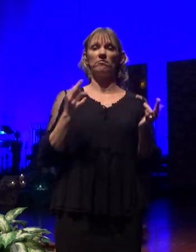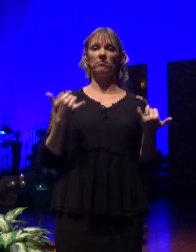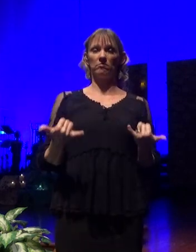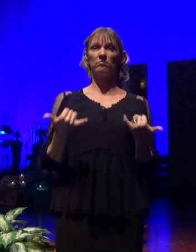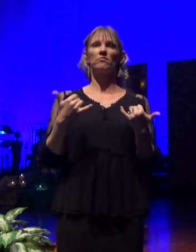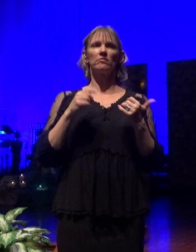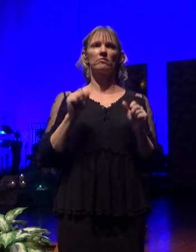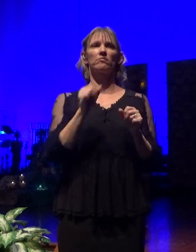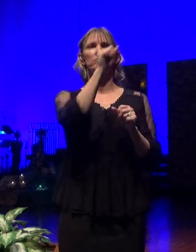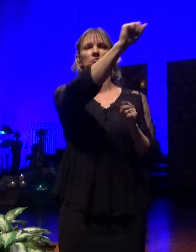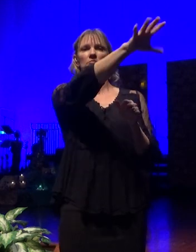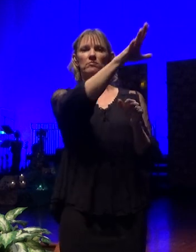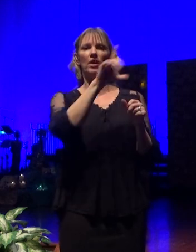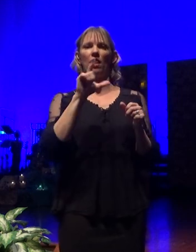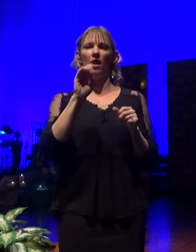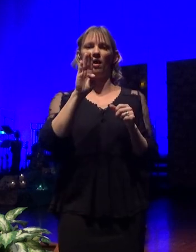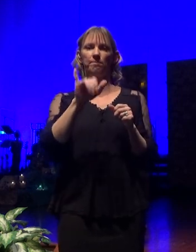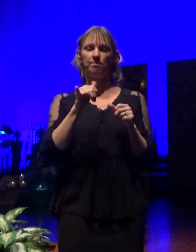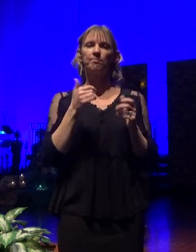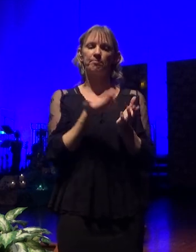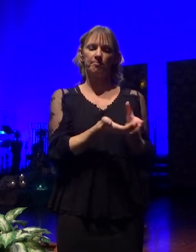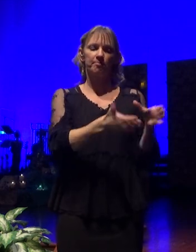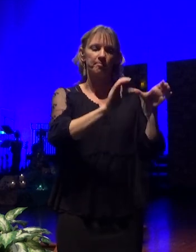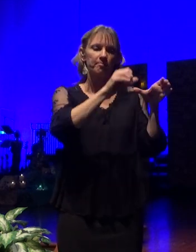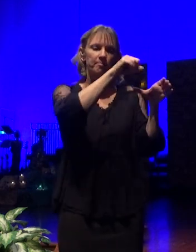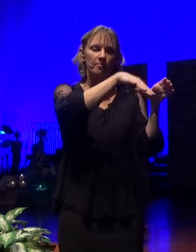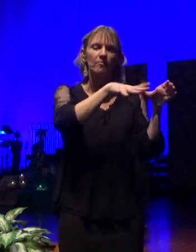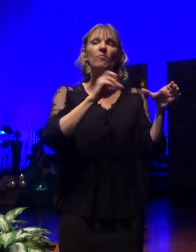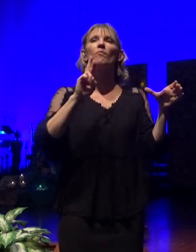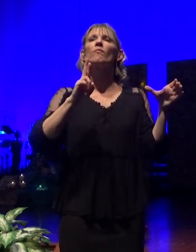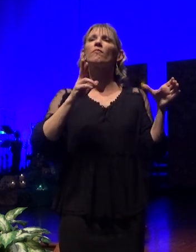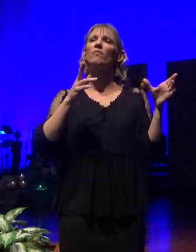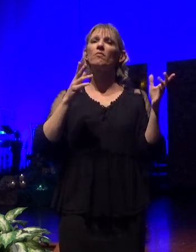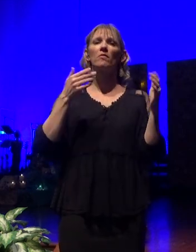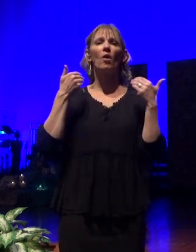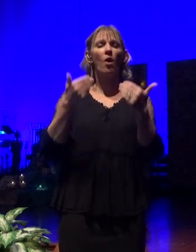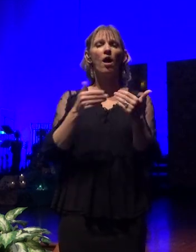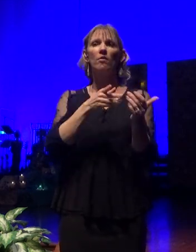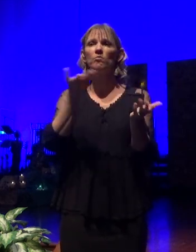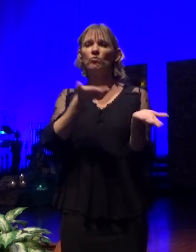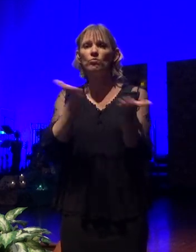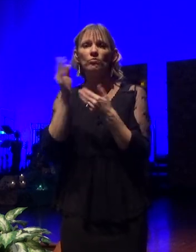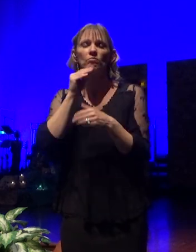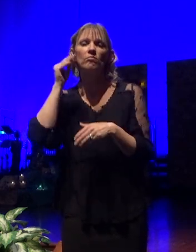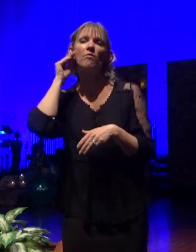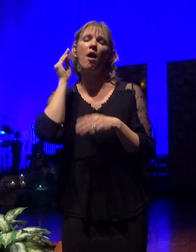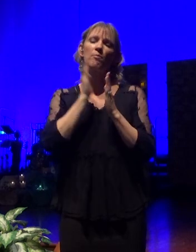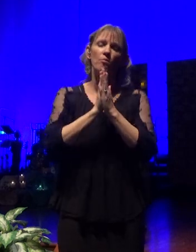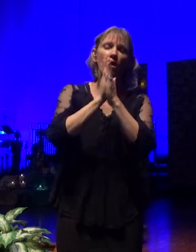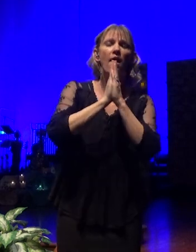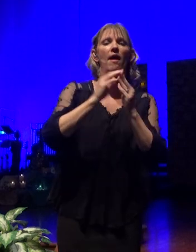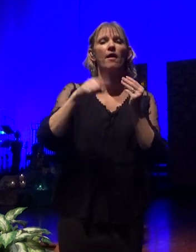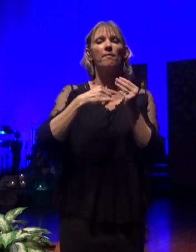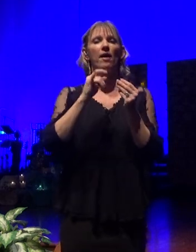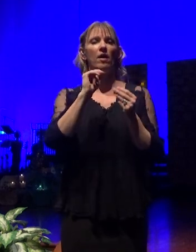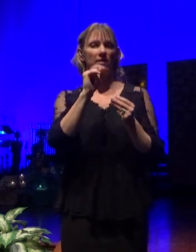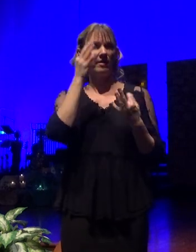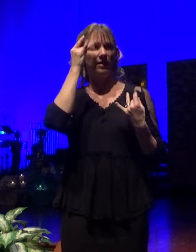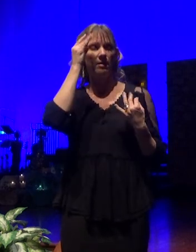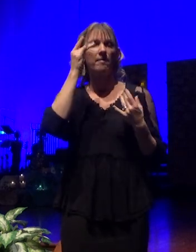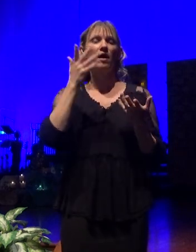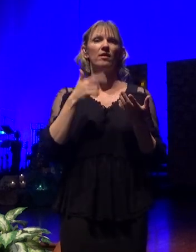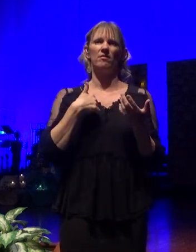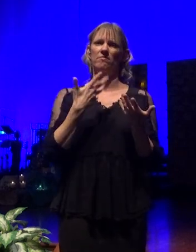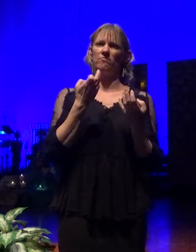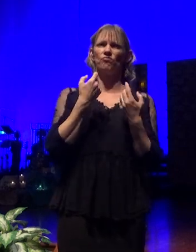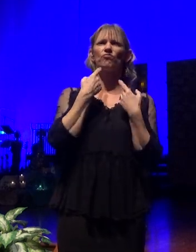there are containers in the lobby, but take it and put it on your altar, pray over it, think about it. I want to call out, though, that this